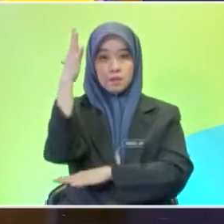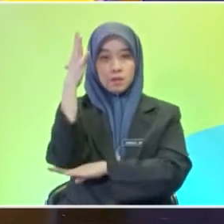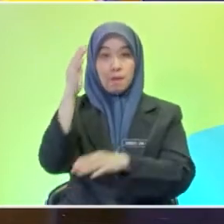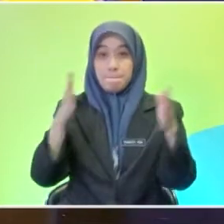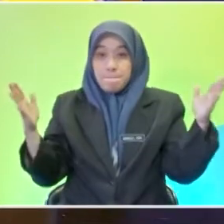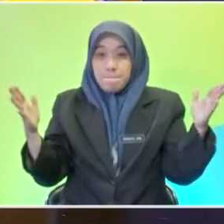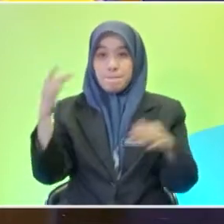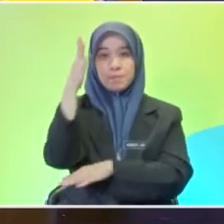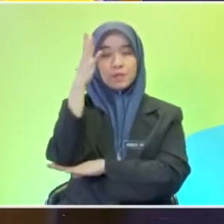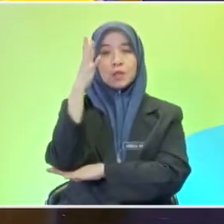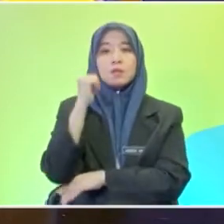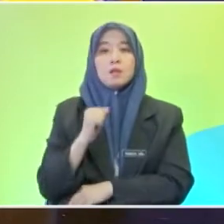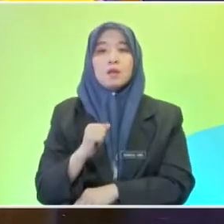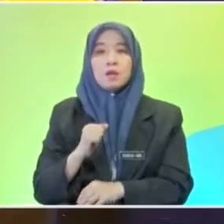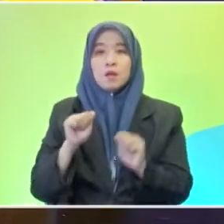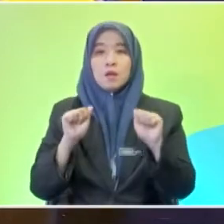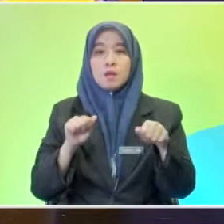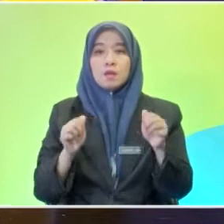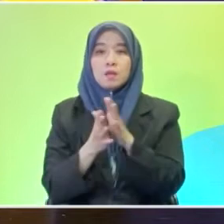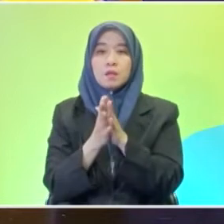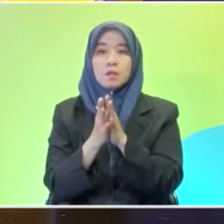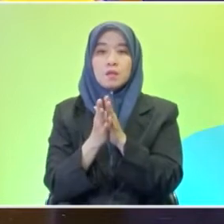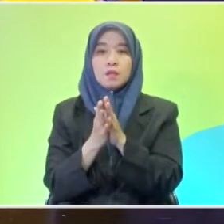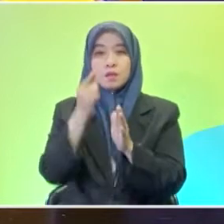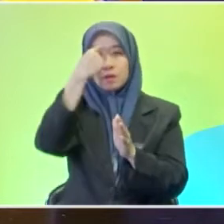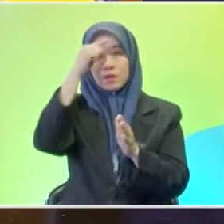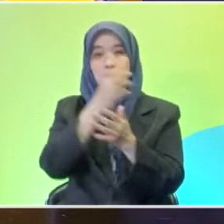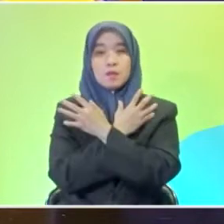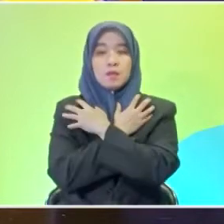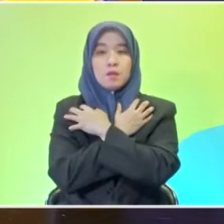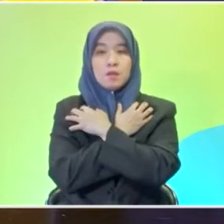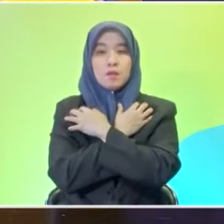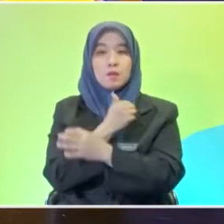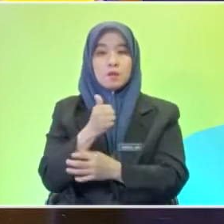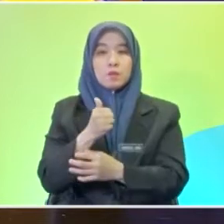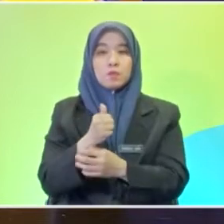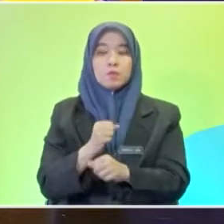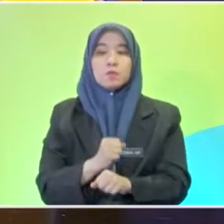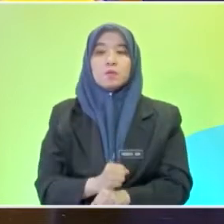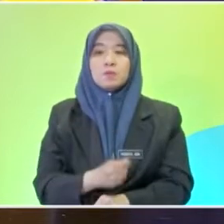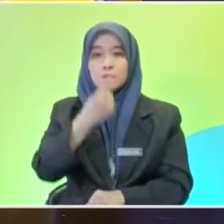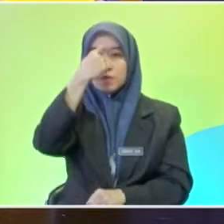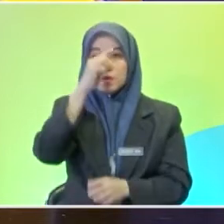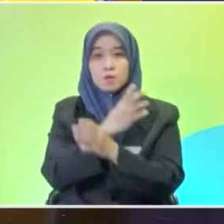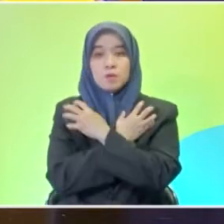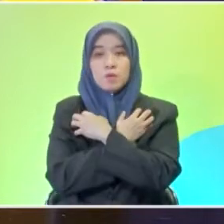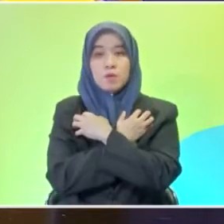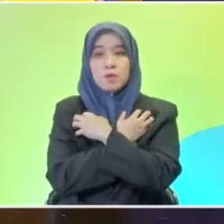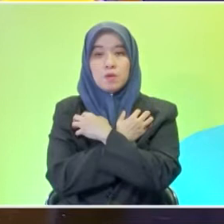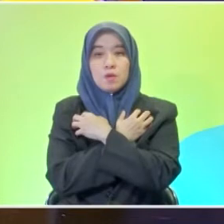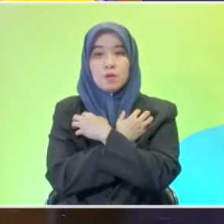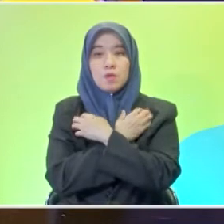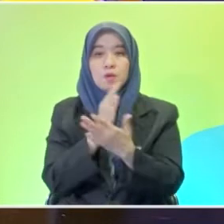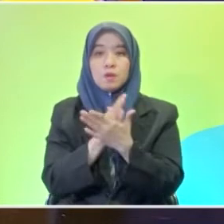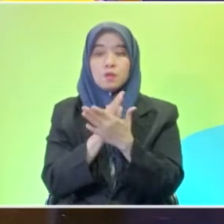Let's give a big round of applause to all our bears. Okay. Hey, good job, little bears. All right, looks like they are tired. They need a break. Is that okay if we